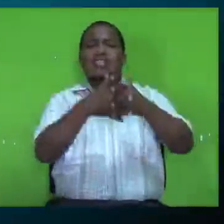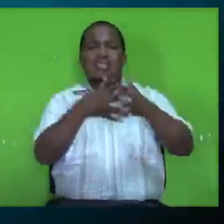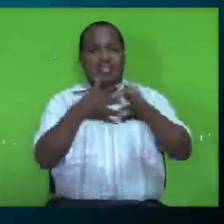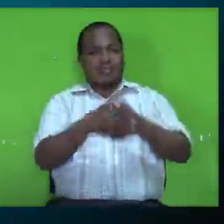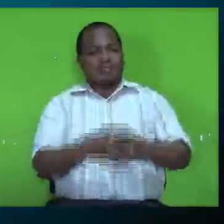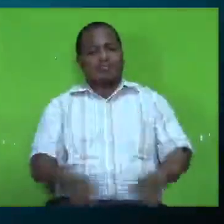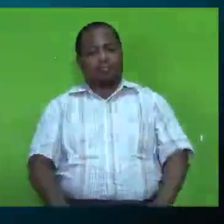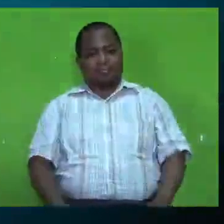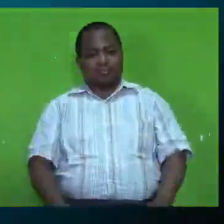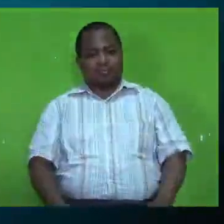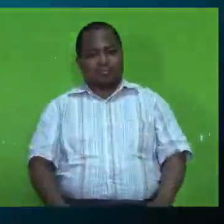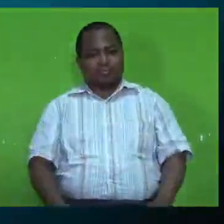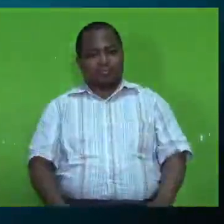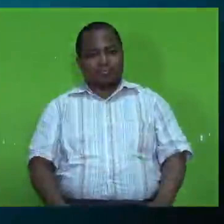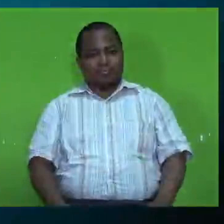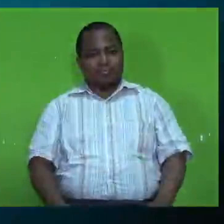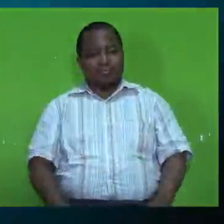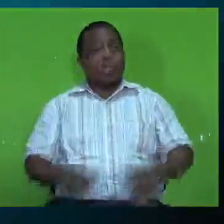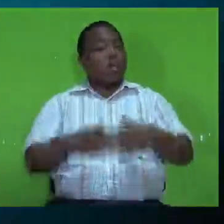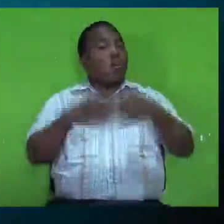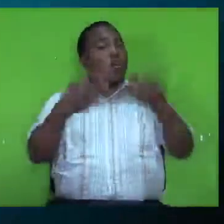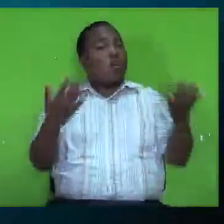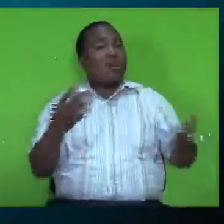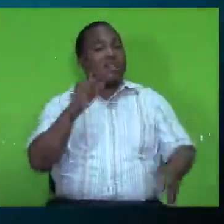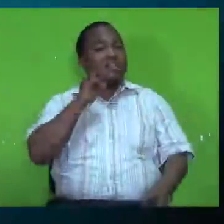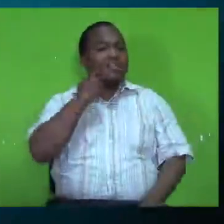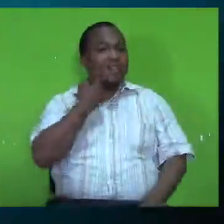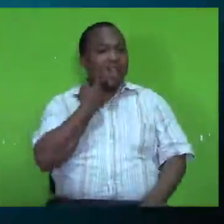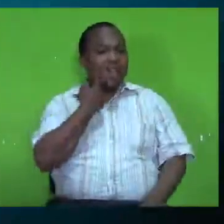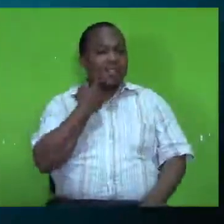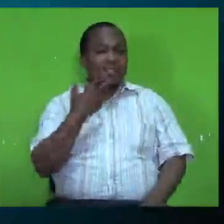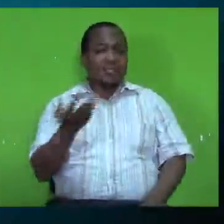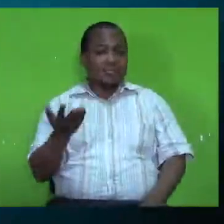system? Who can try, please?